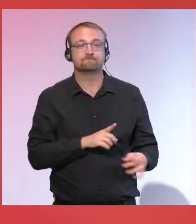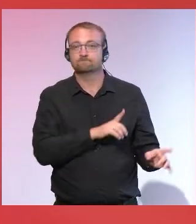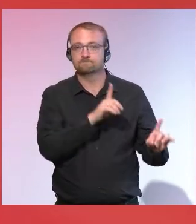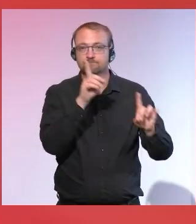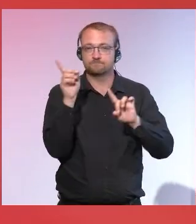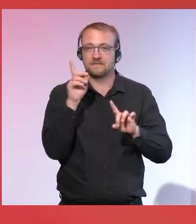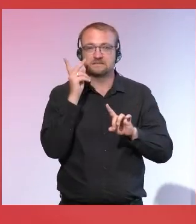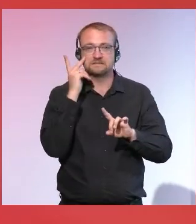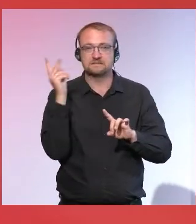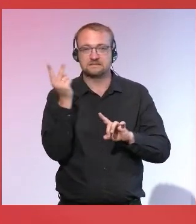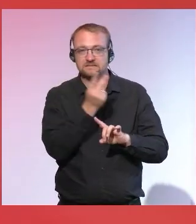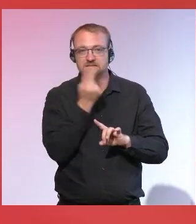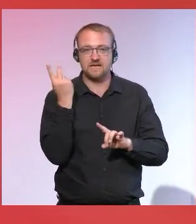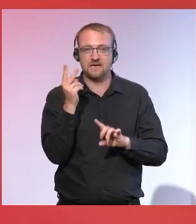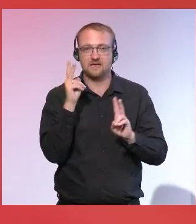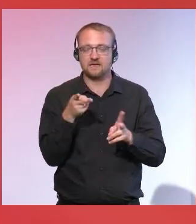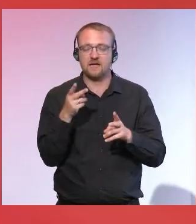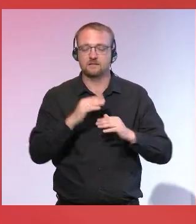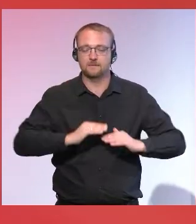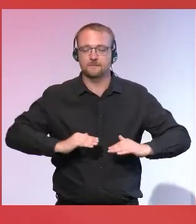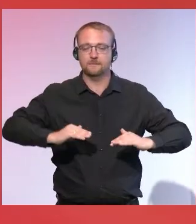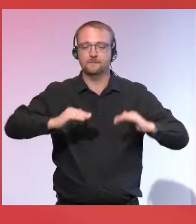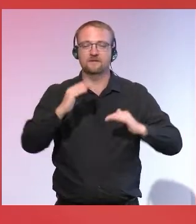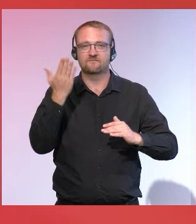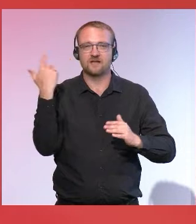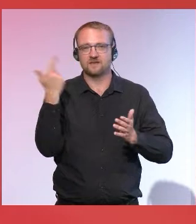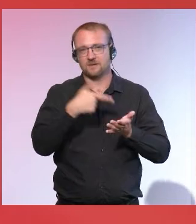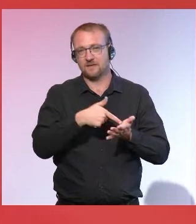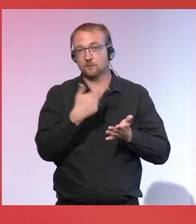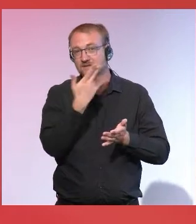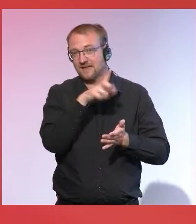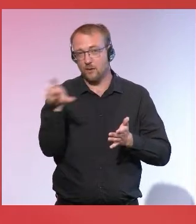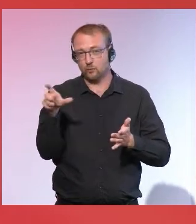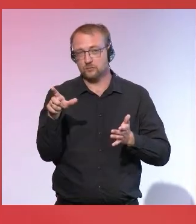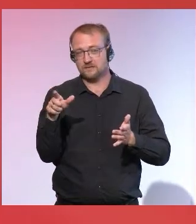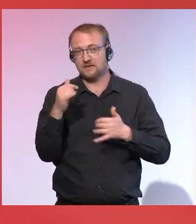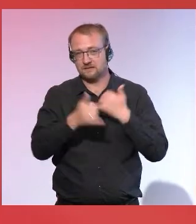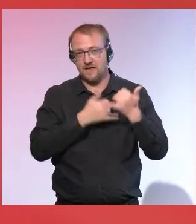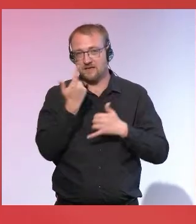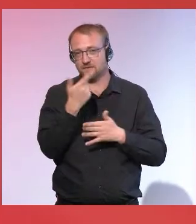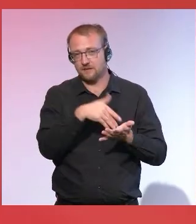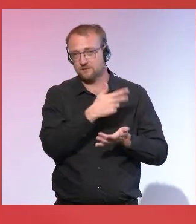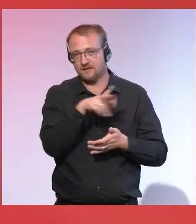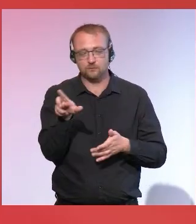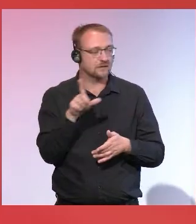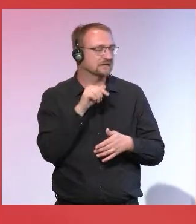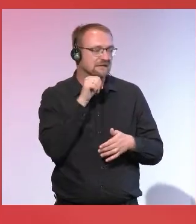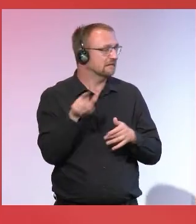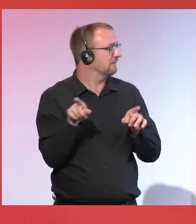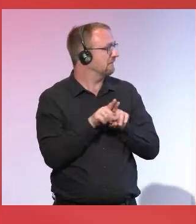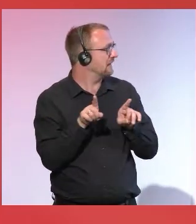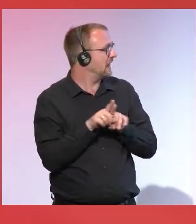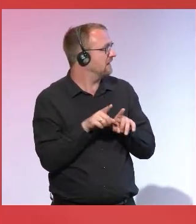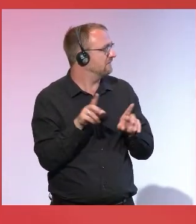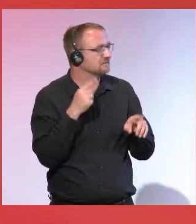in 2300. It's not the same scale because it wouldn't fit on the slide otherwise. And that might seem like a long